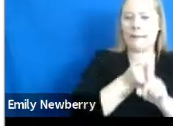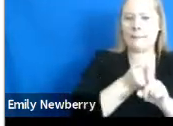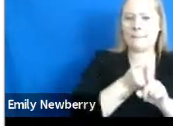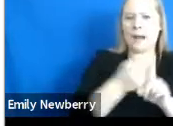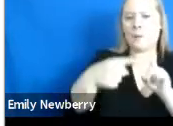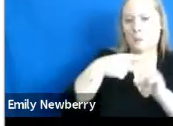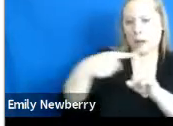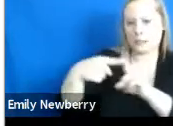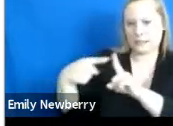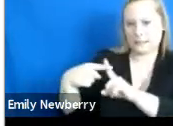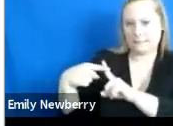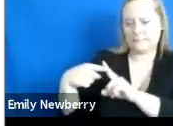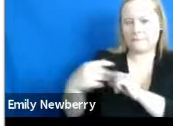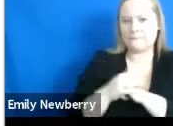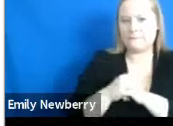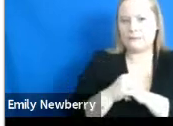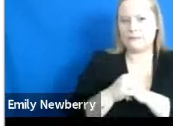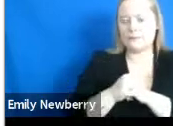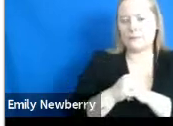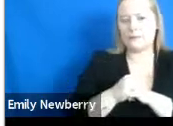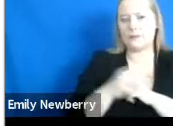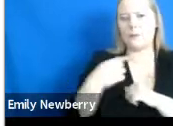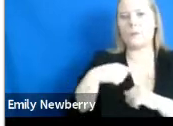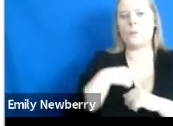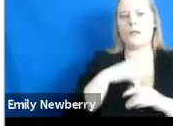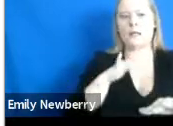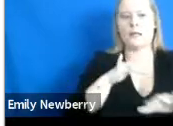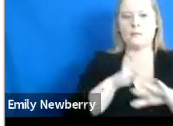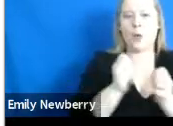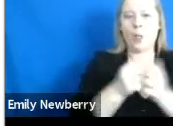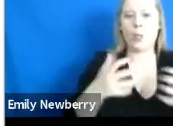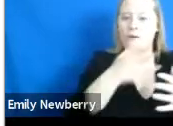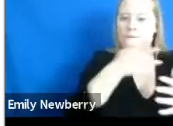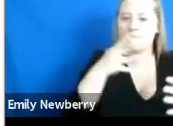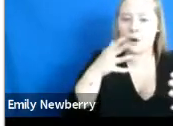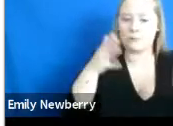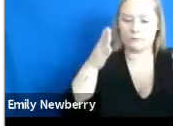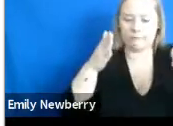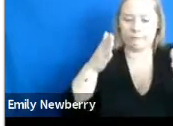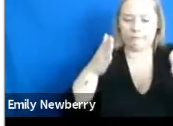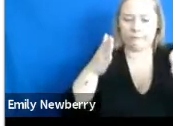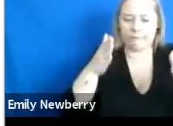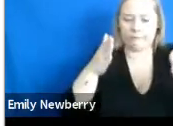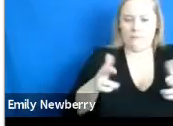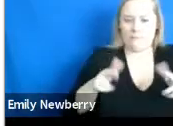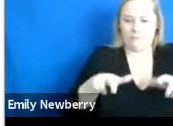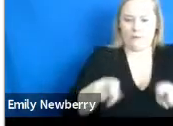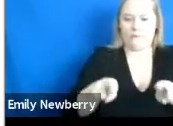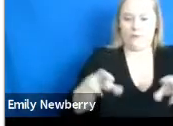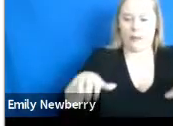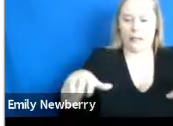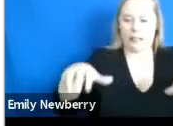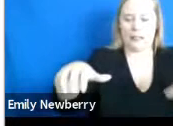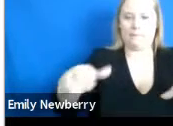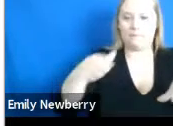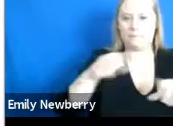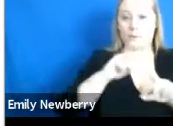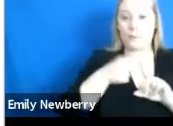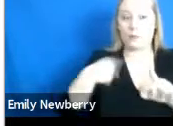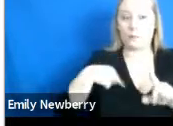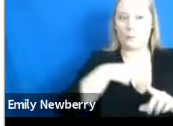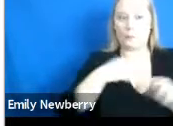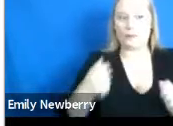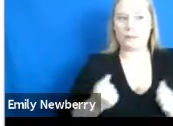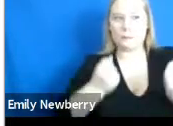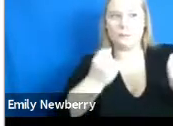So we came in contact with a lot of farmers along the river, and a lot of them, when we would pull up in